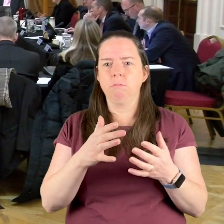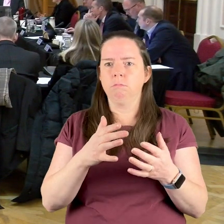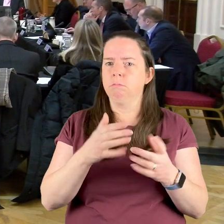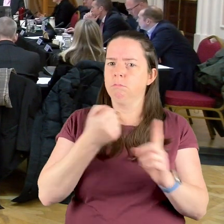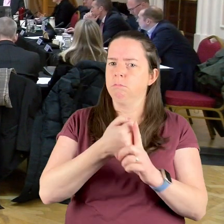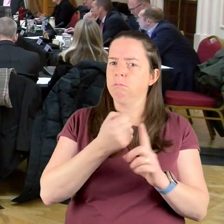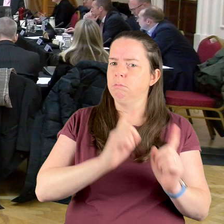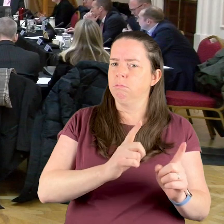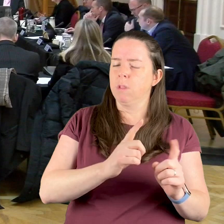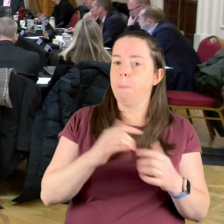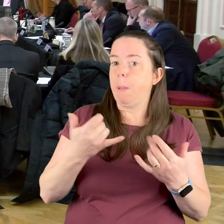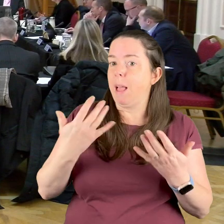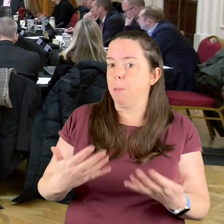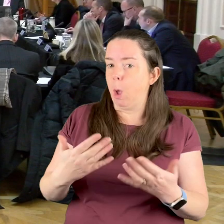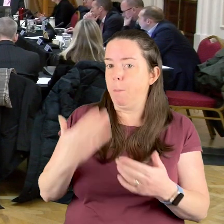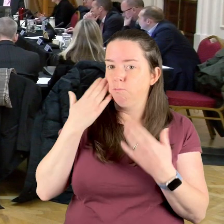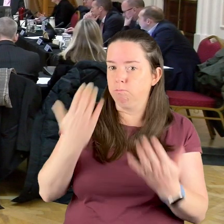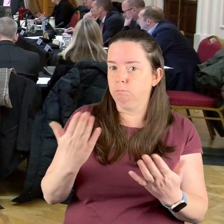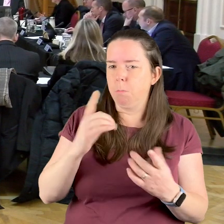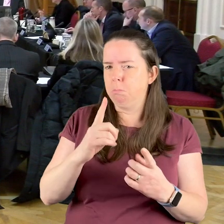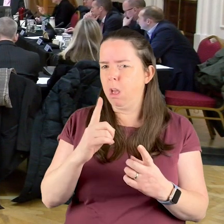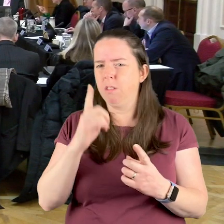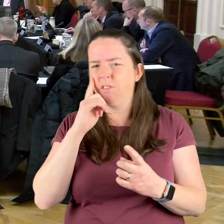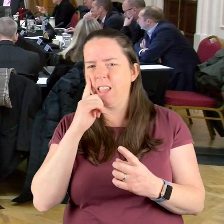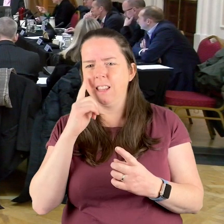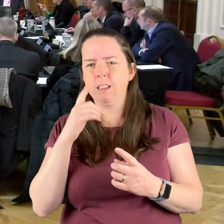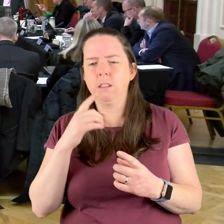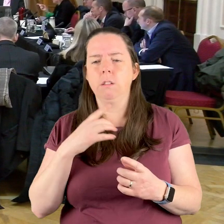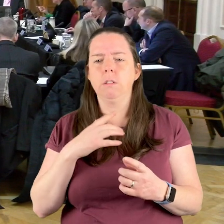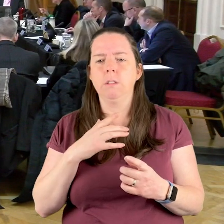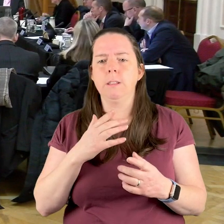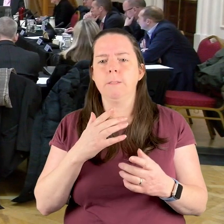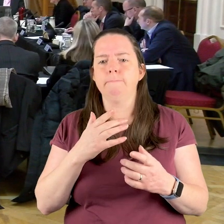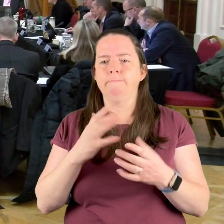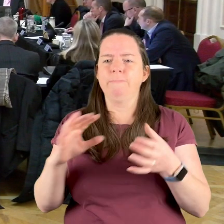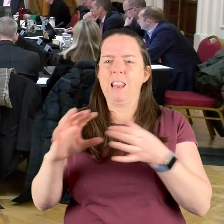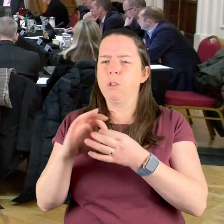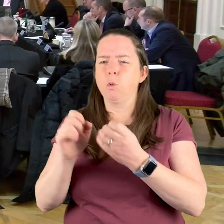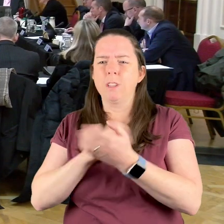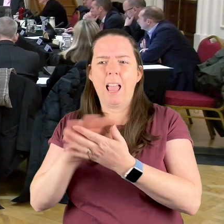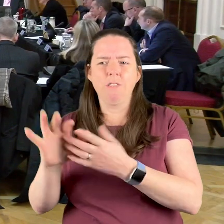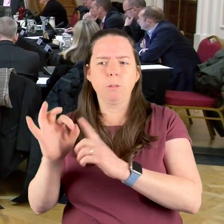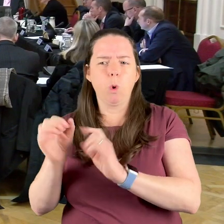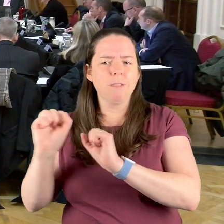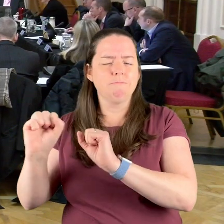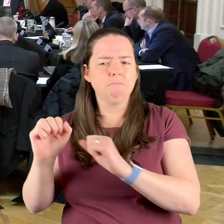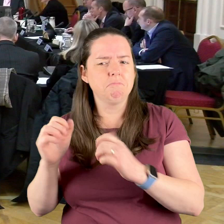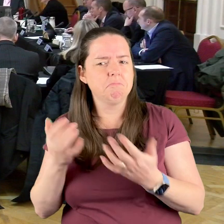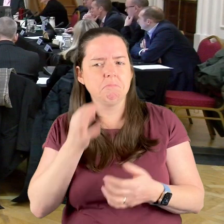better impact in that. And we might not know that at the minute, but I think it sort of probably links into Sarah's point.